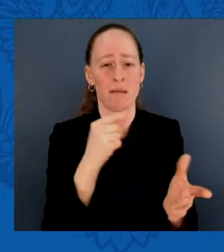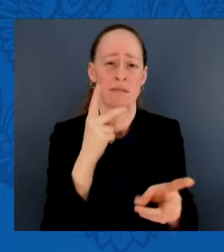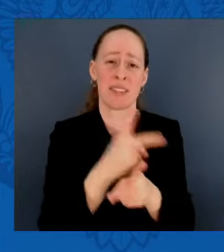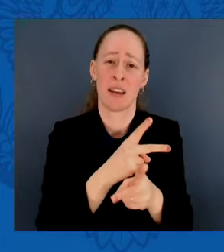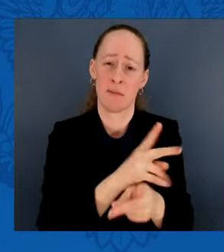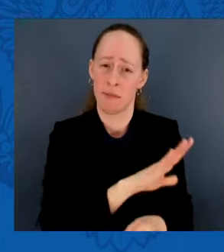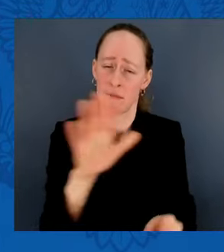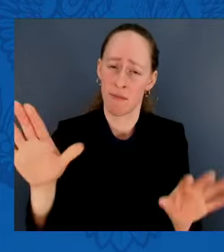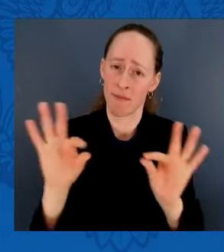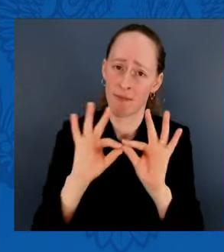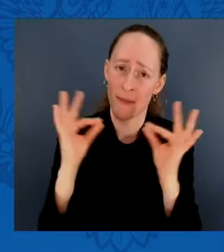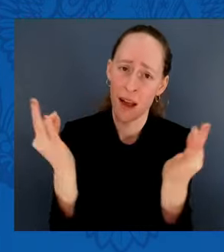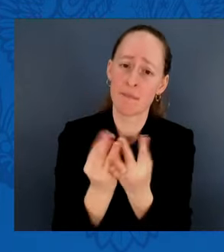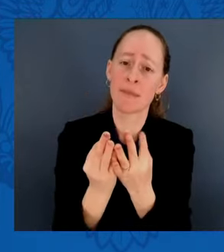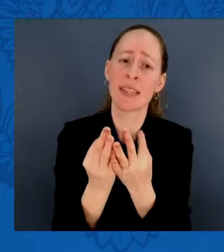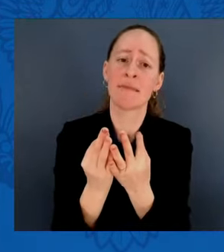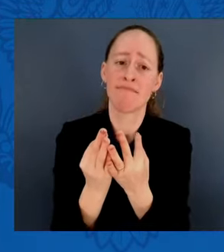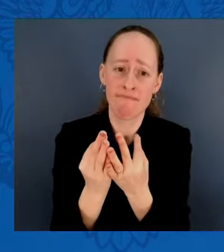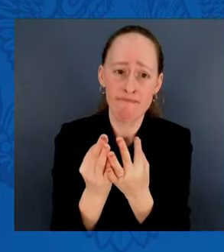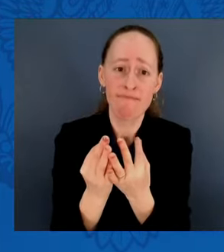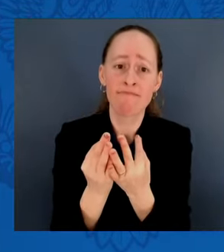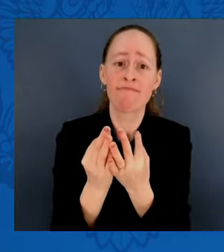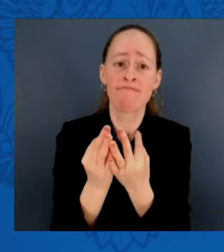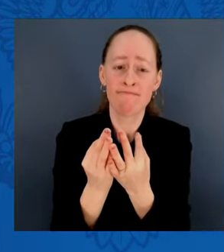ARPA-H, and